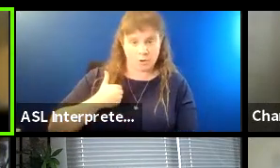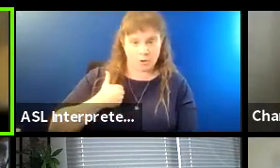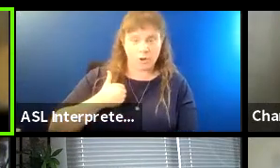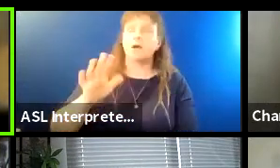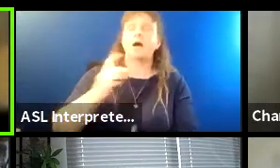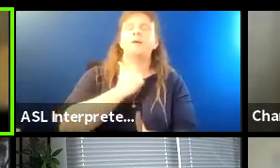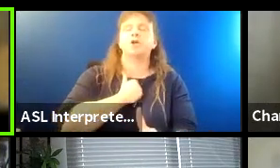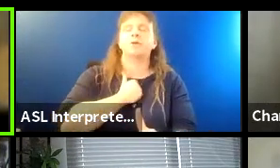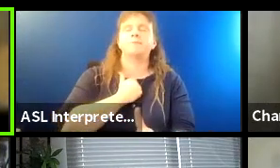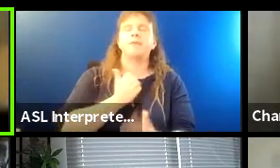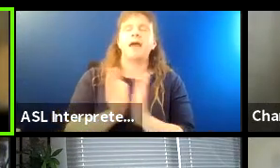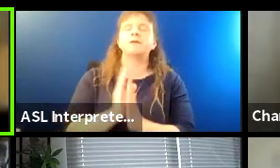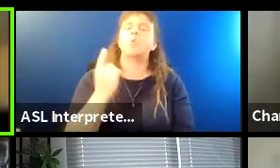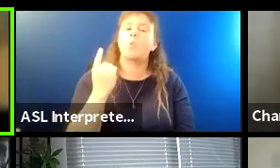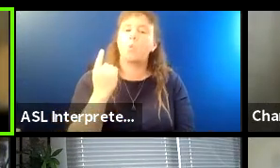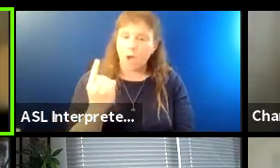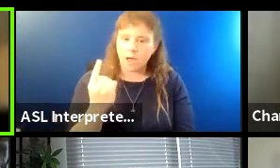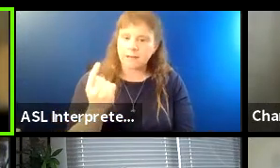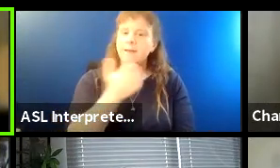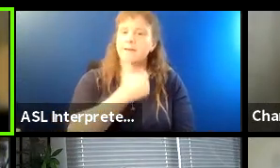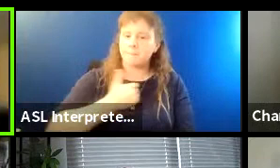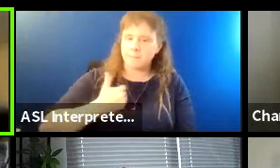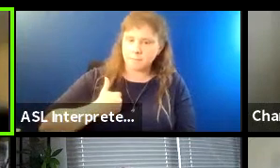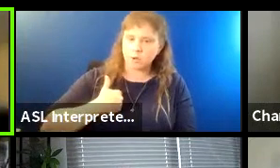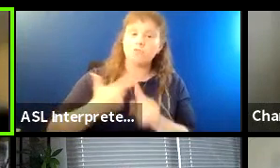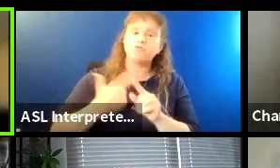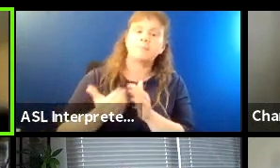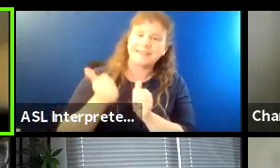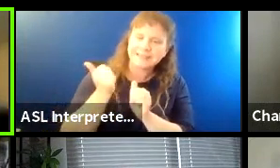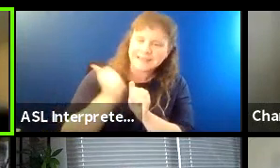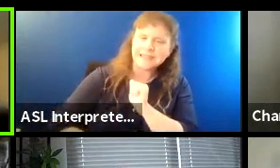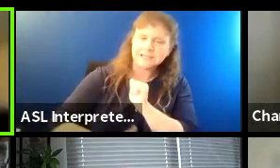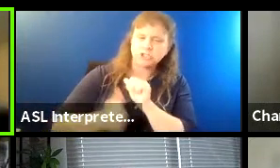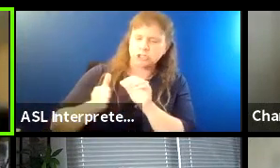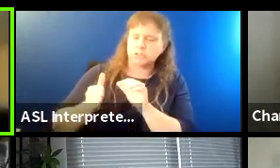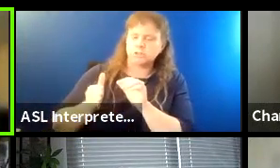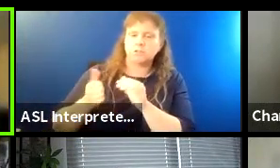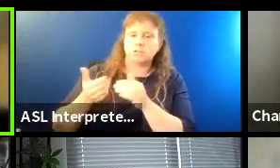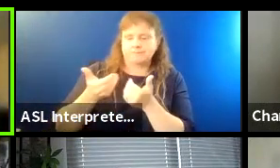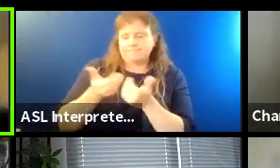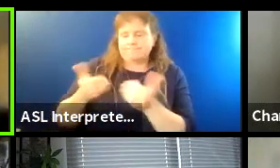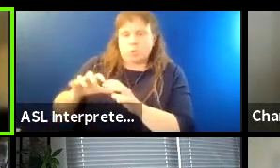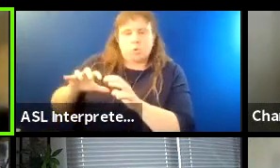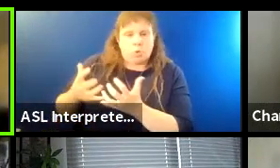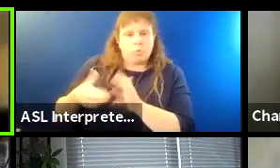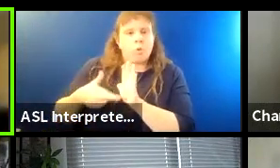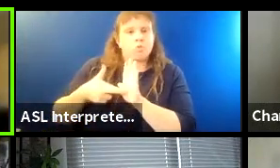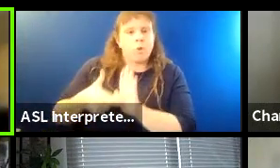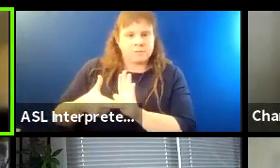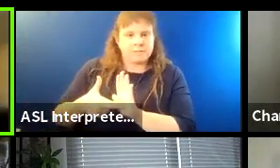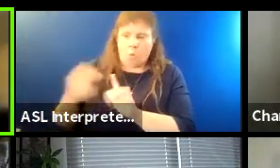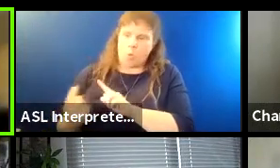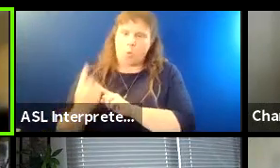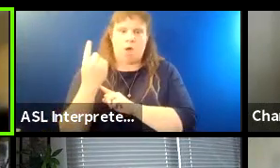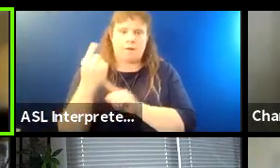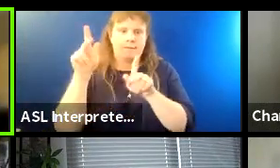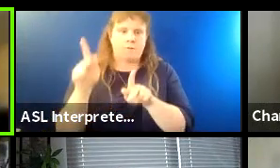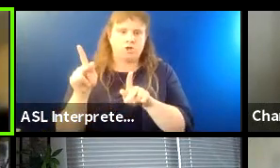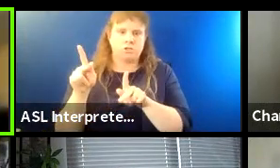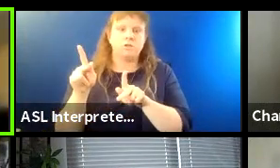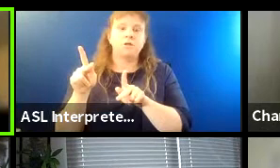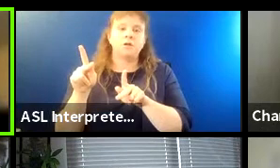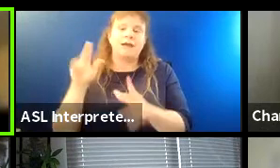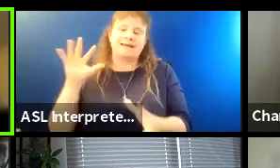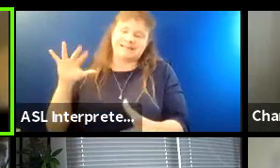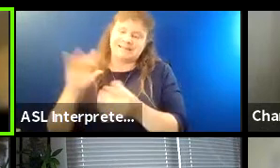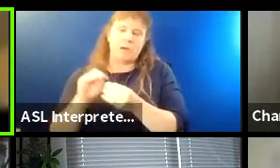one member of each of the sectors represented on this committee to summarize the comments of the CVAC